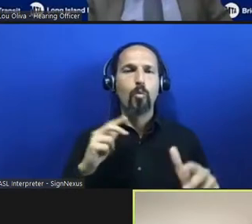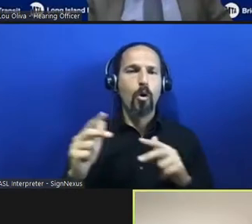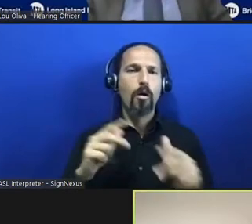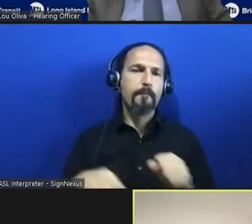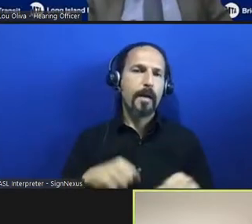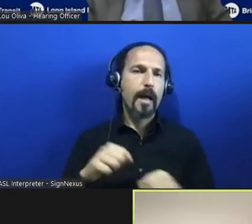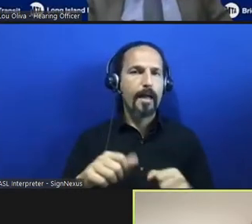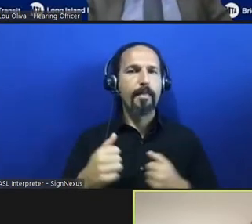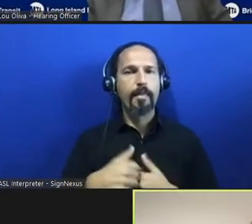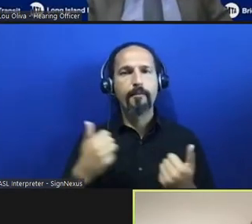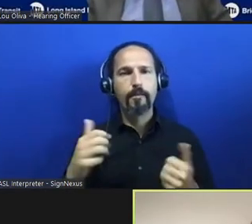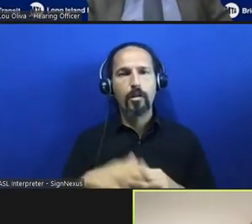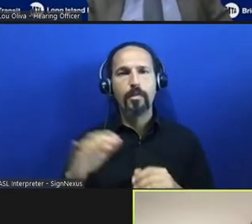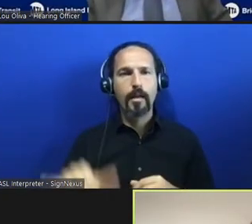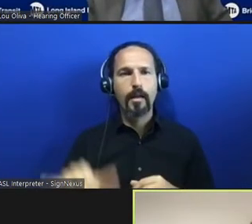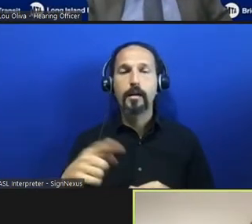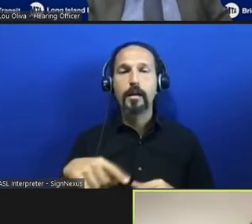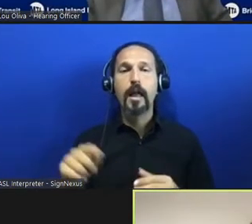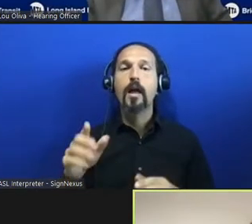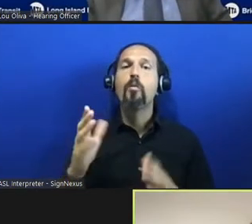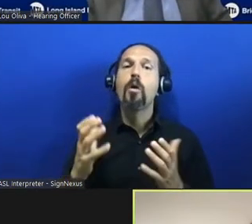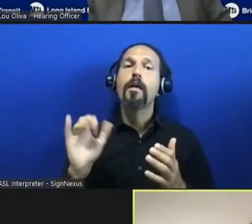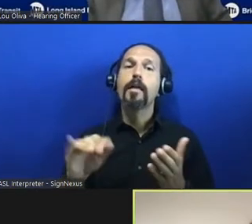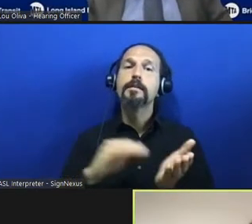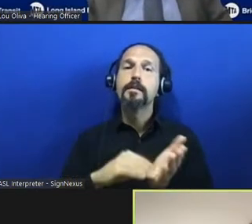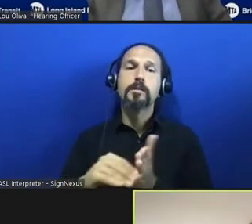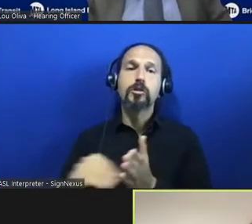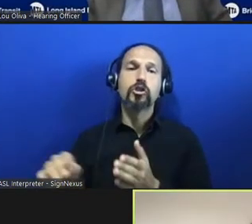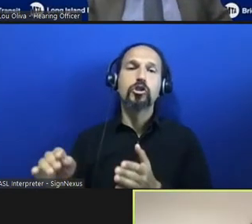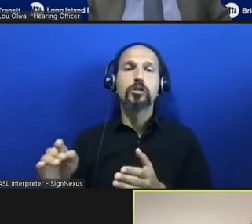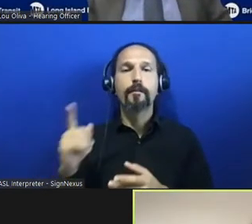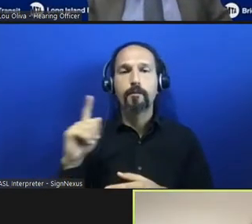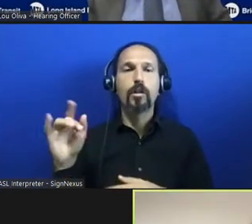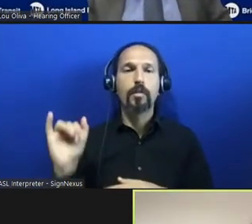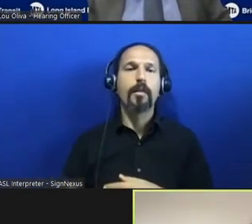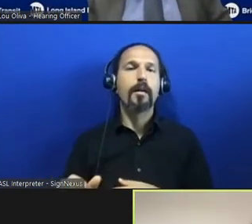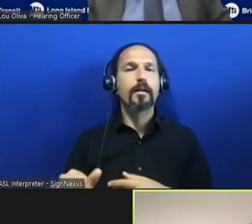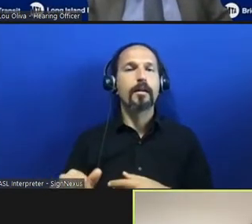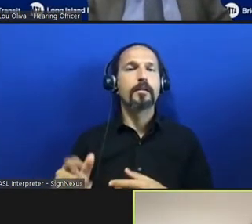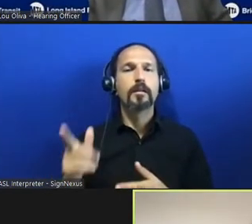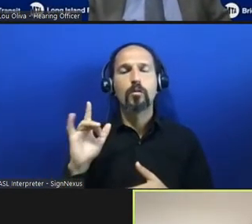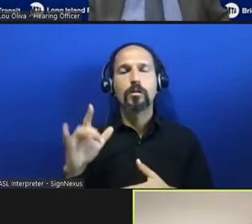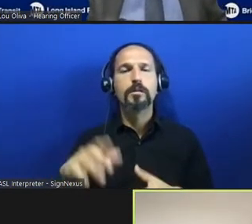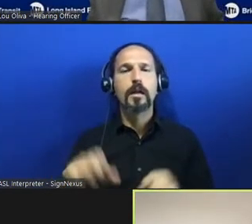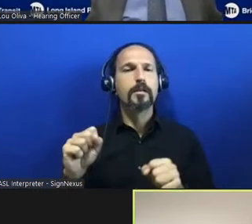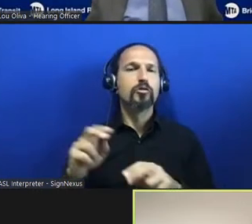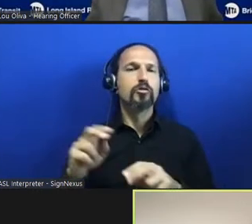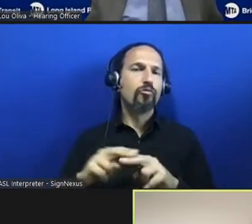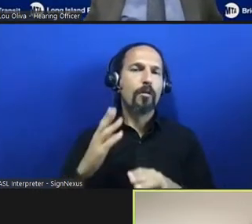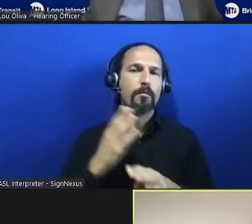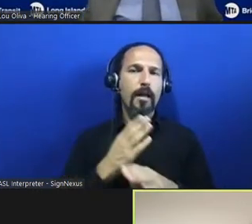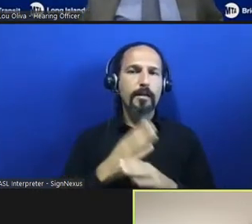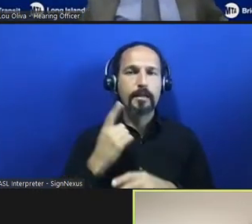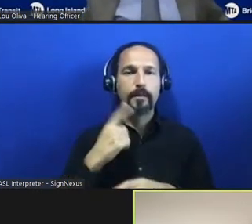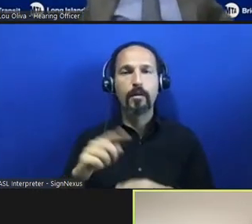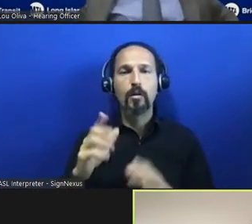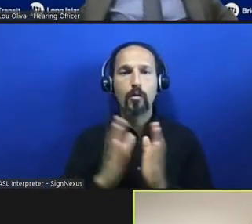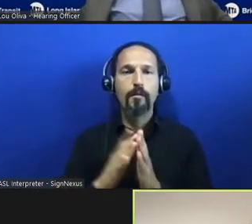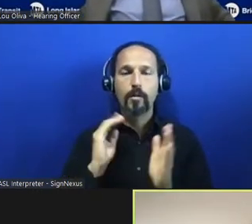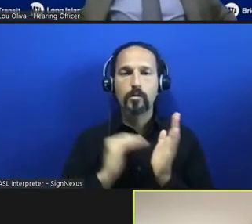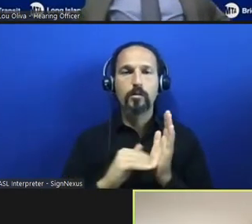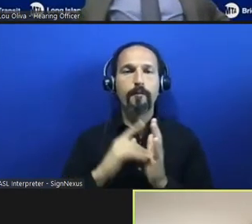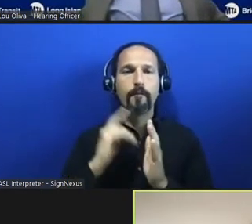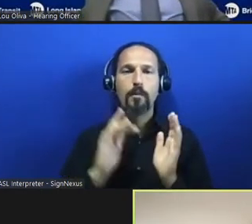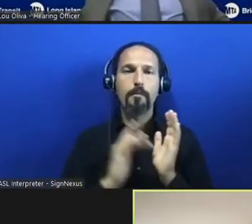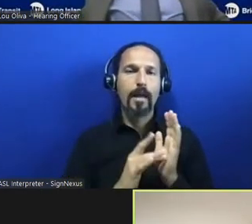live on for those requesting exemptions I would point out that the exemption to congestion pricing is simply taking the train or the bus for those requesting exemptions for medical